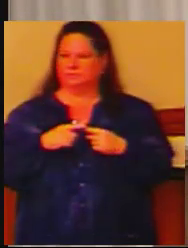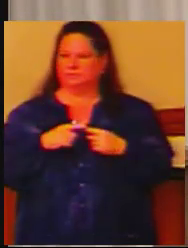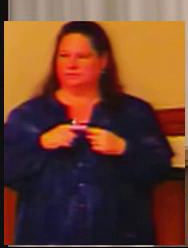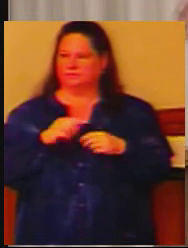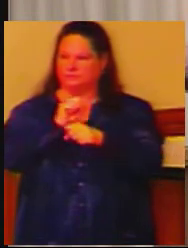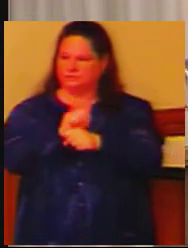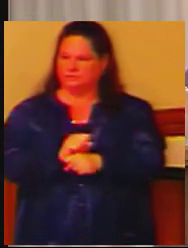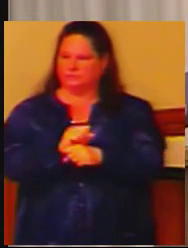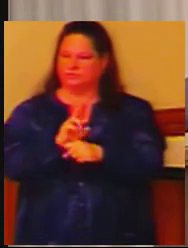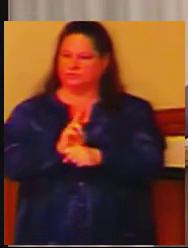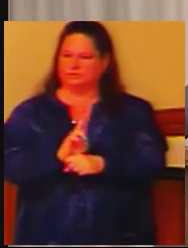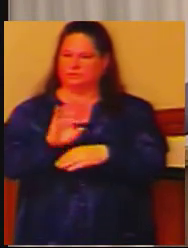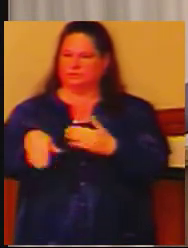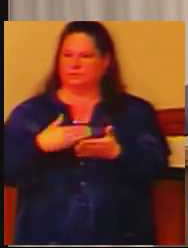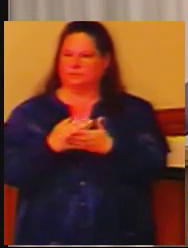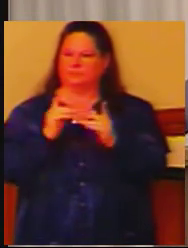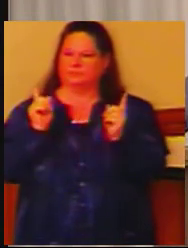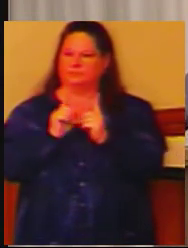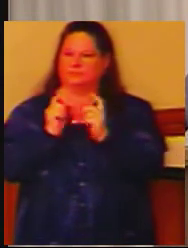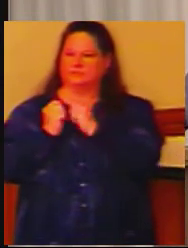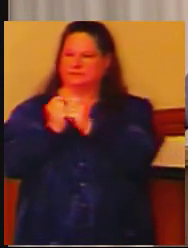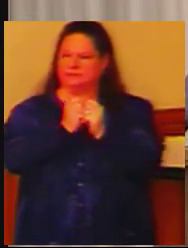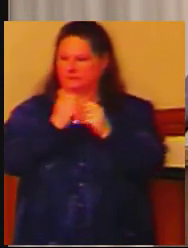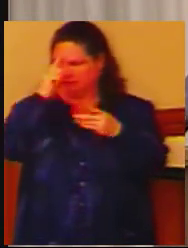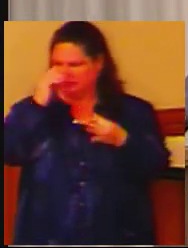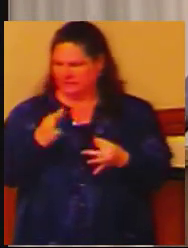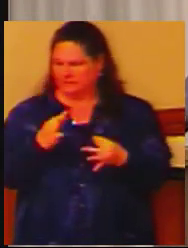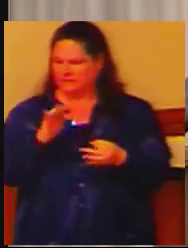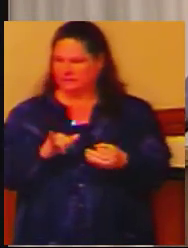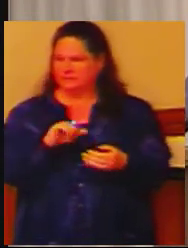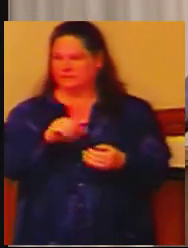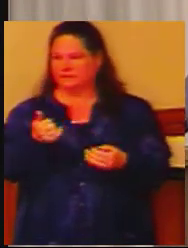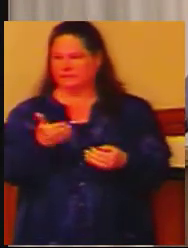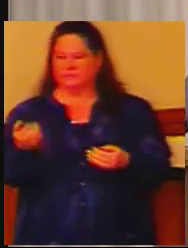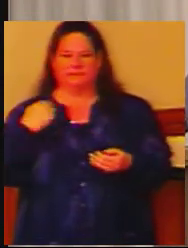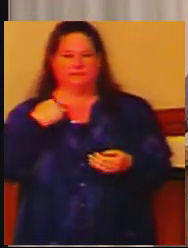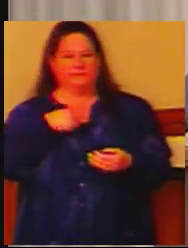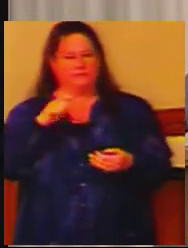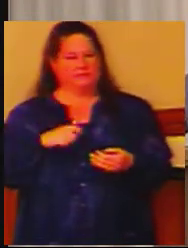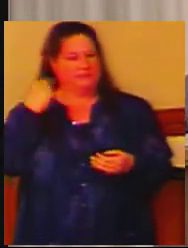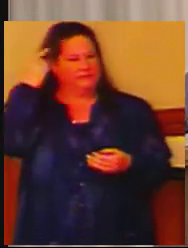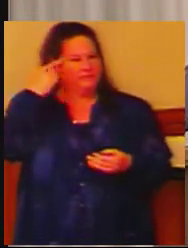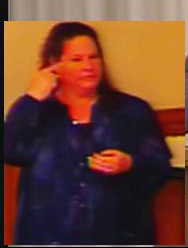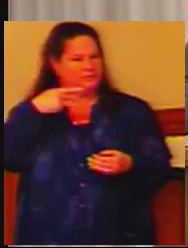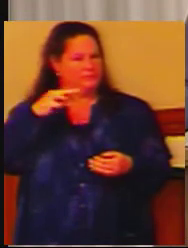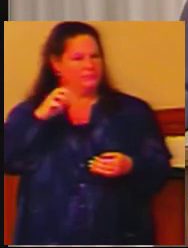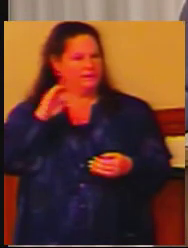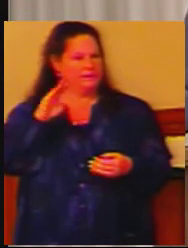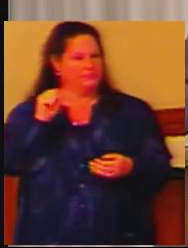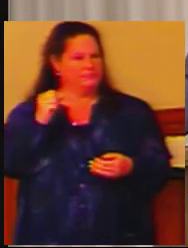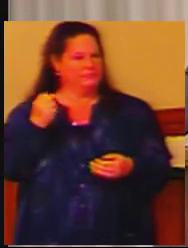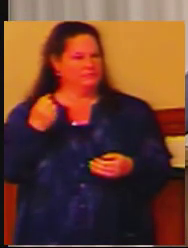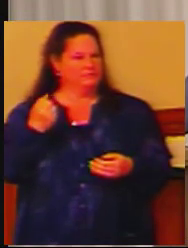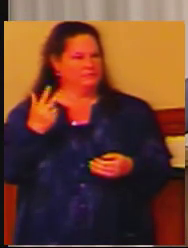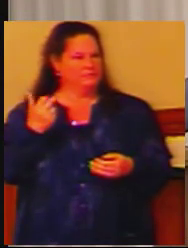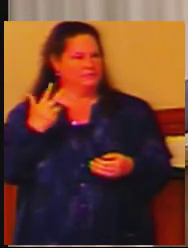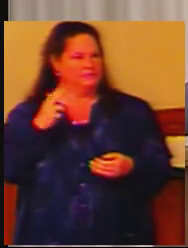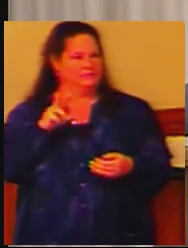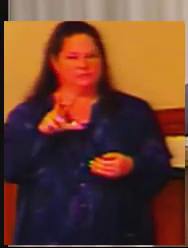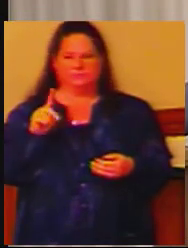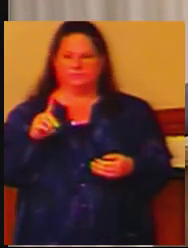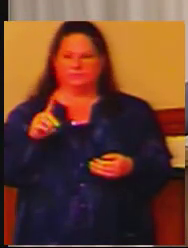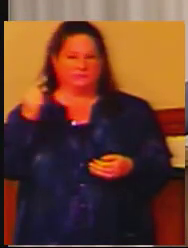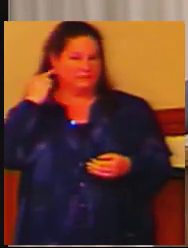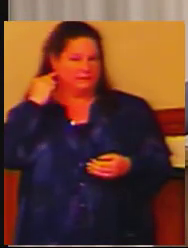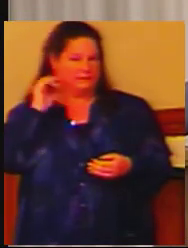and deciding. So that's another thing that we need to try to put in our mind. In Proverbs 15:31, the ear that